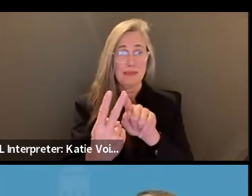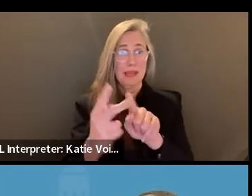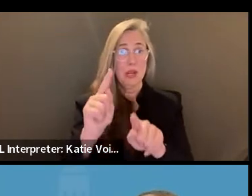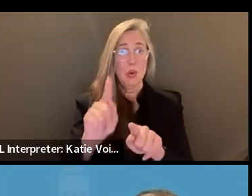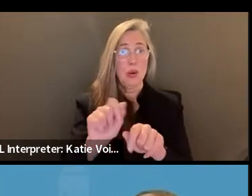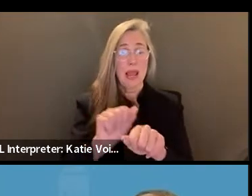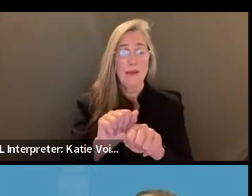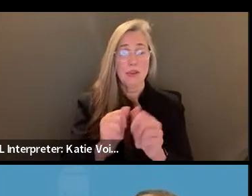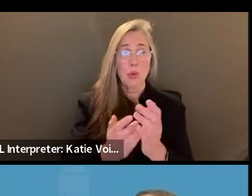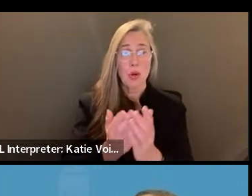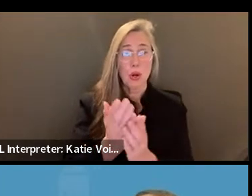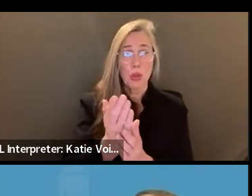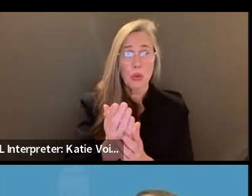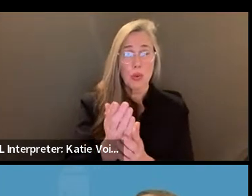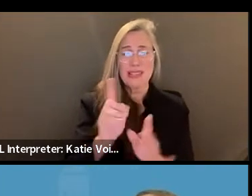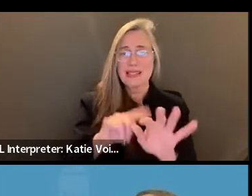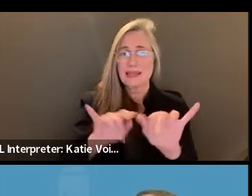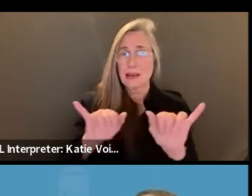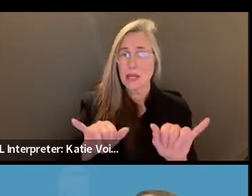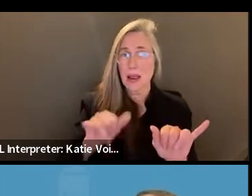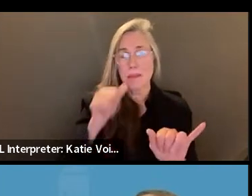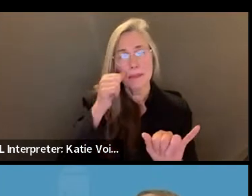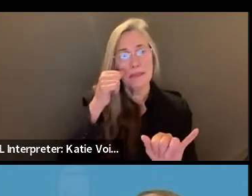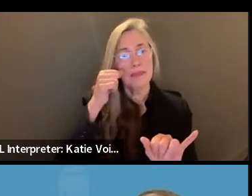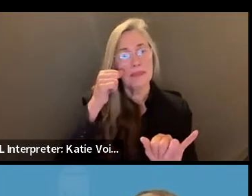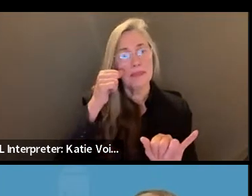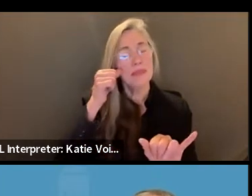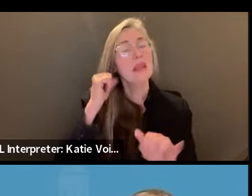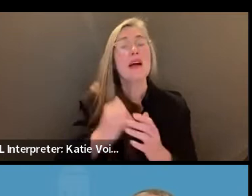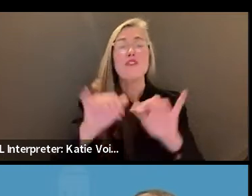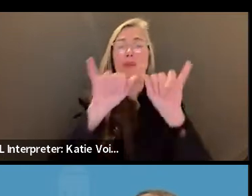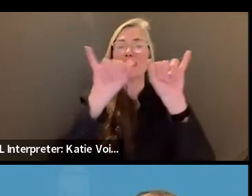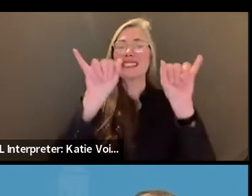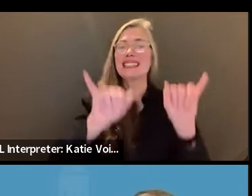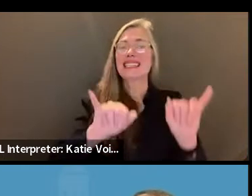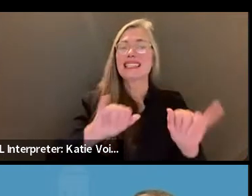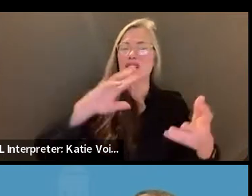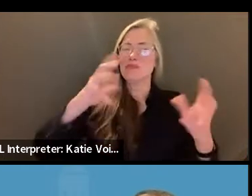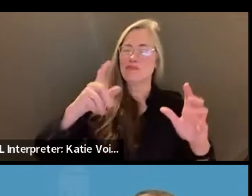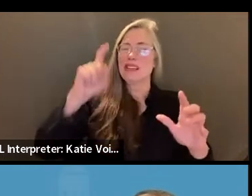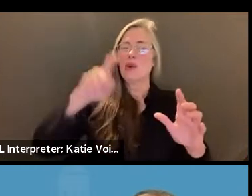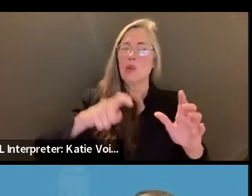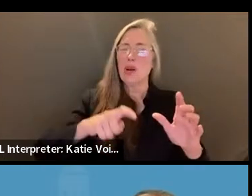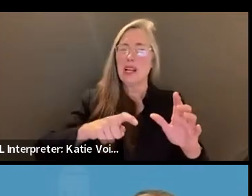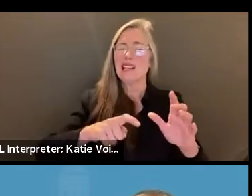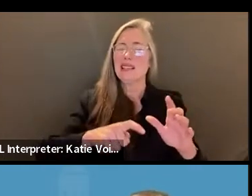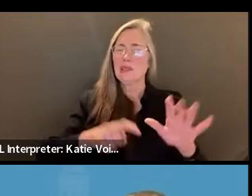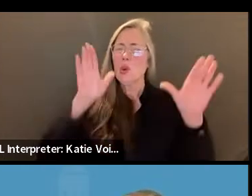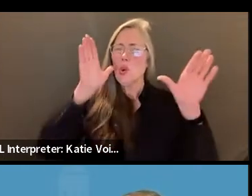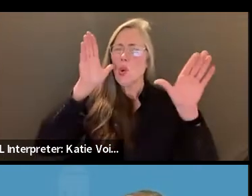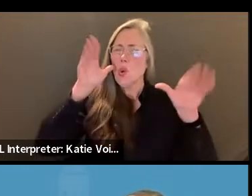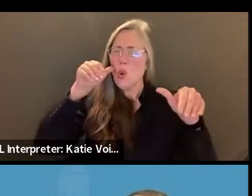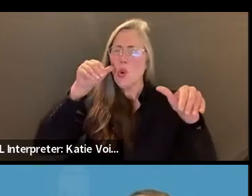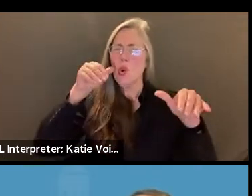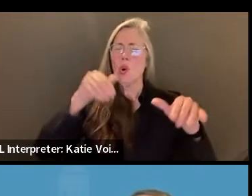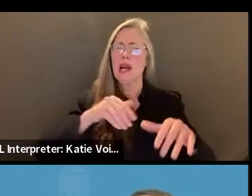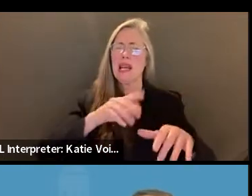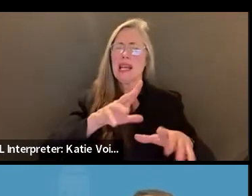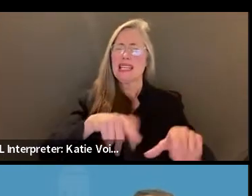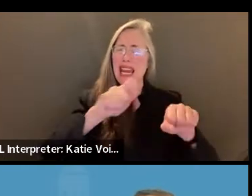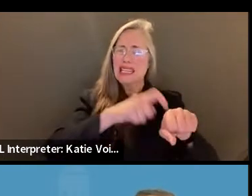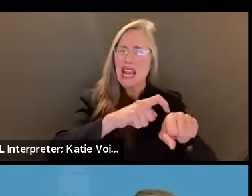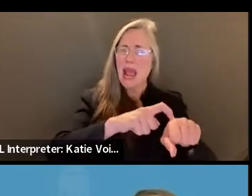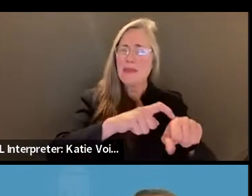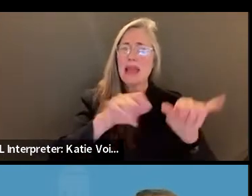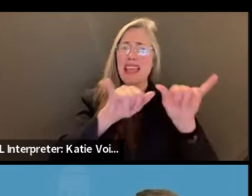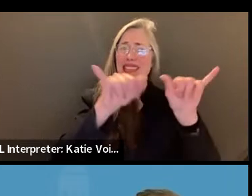through simultaneously. There's systematic things that we know that's the thing that's going to take time, because we're working in a system that's been long before we got here, and hopefully it's better